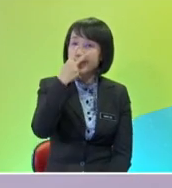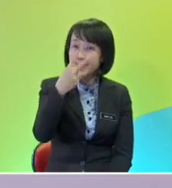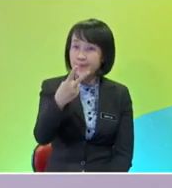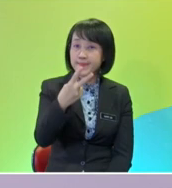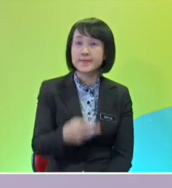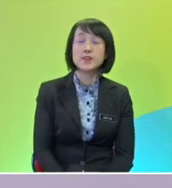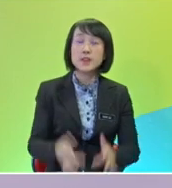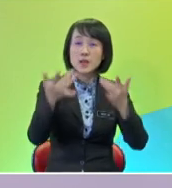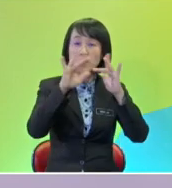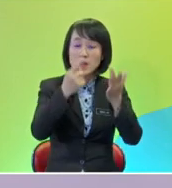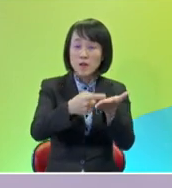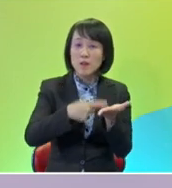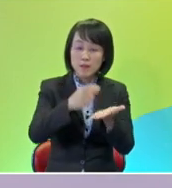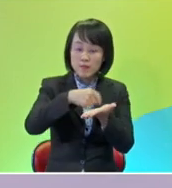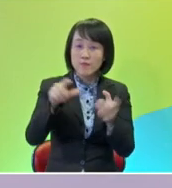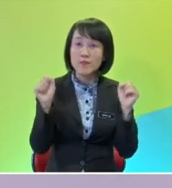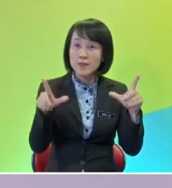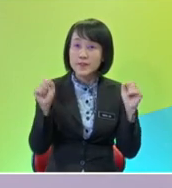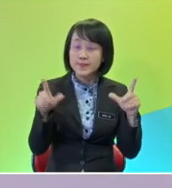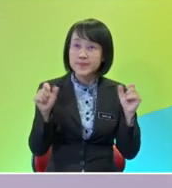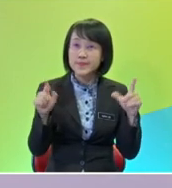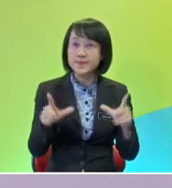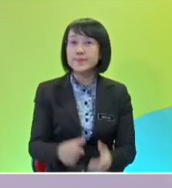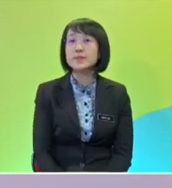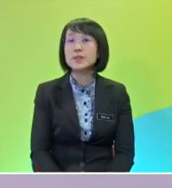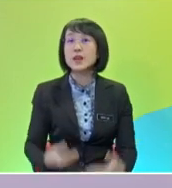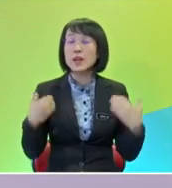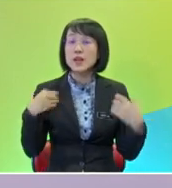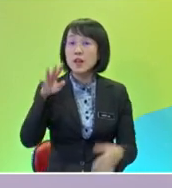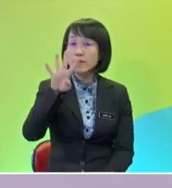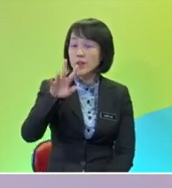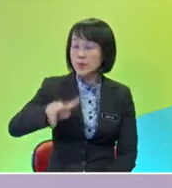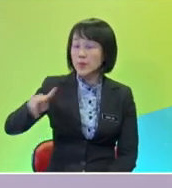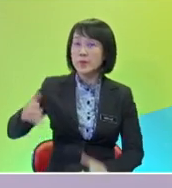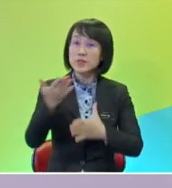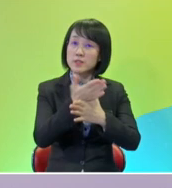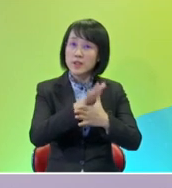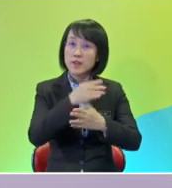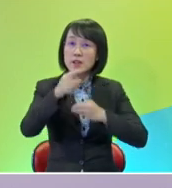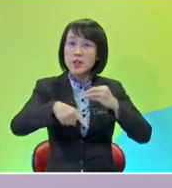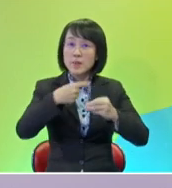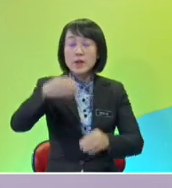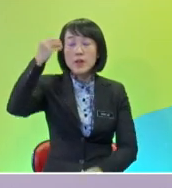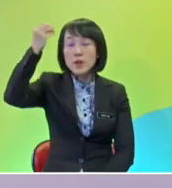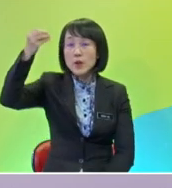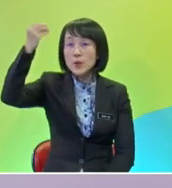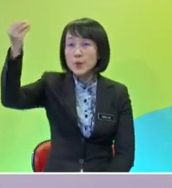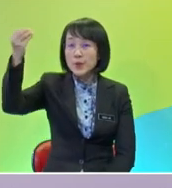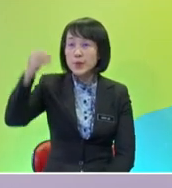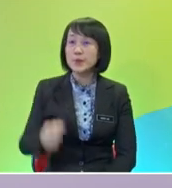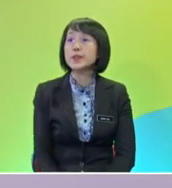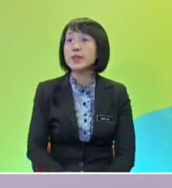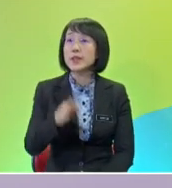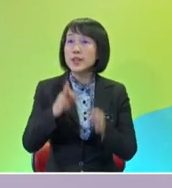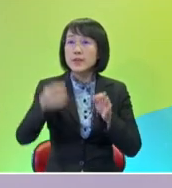forum. So in this blog forum, there will be four pupils sharing about their opinions. If they